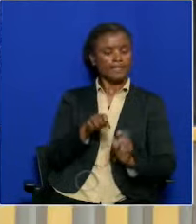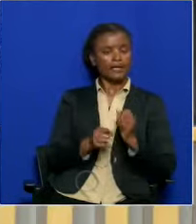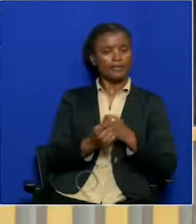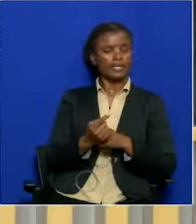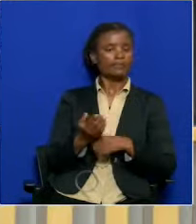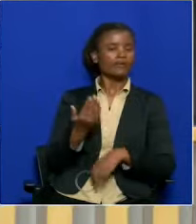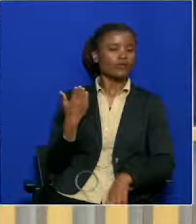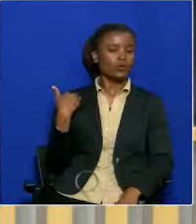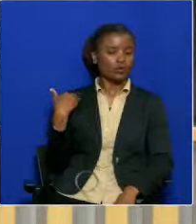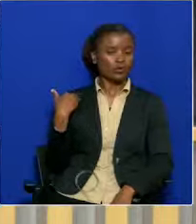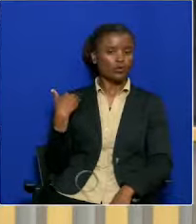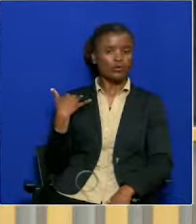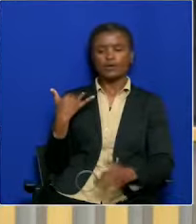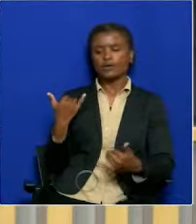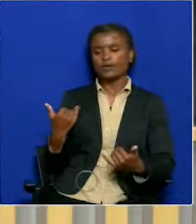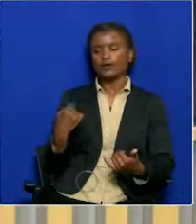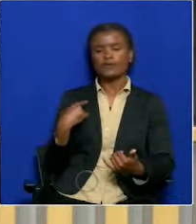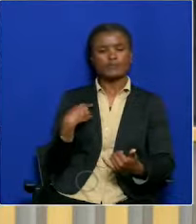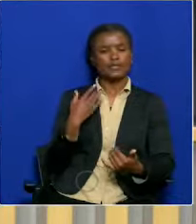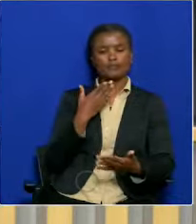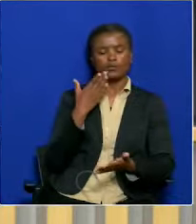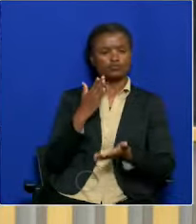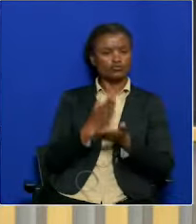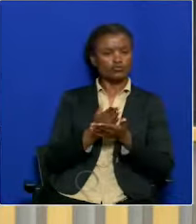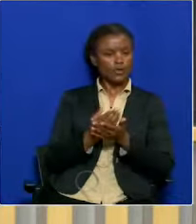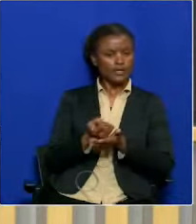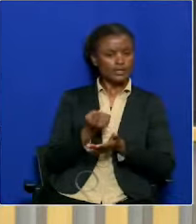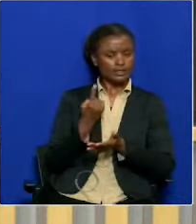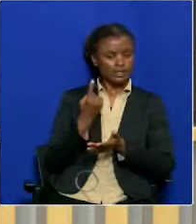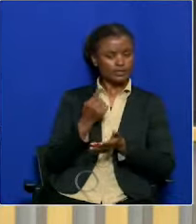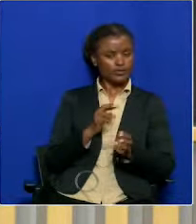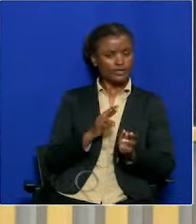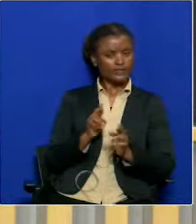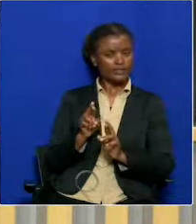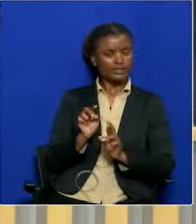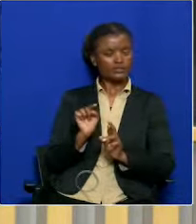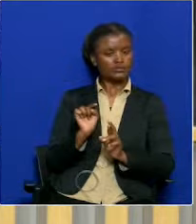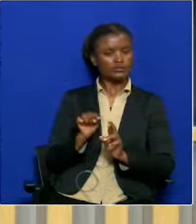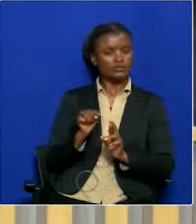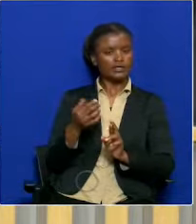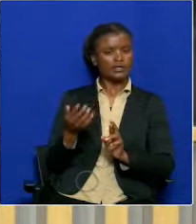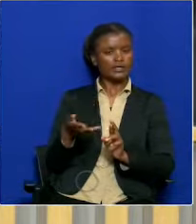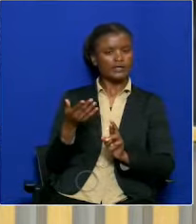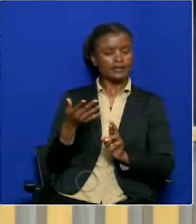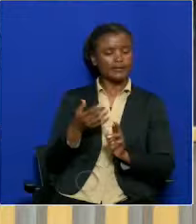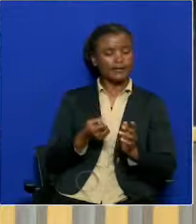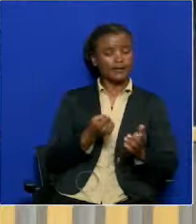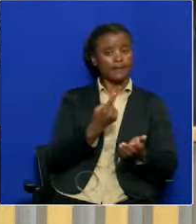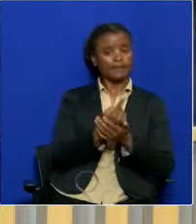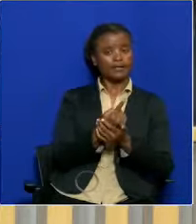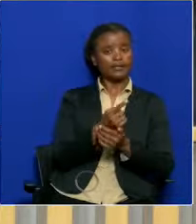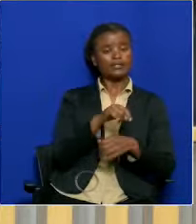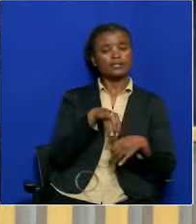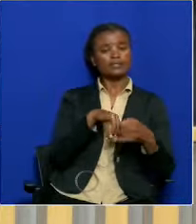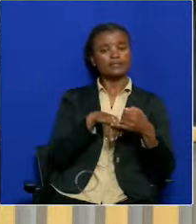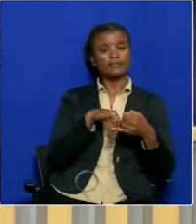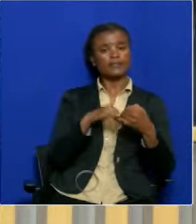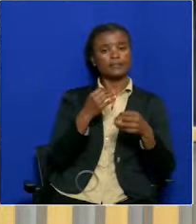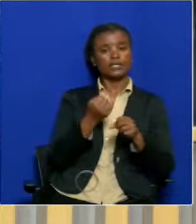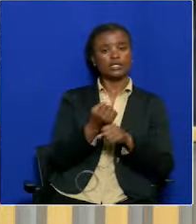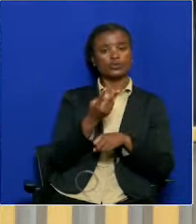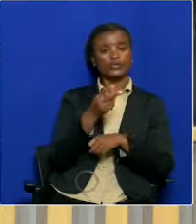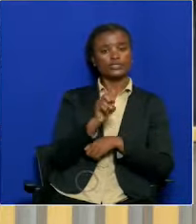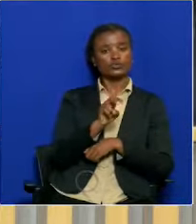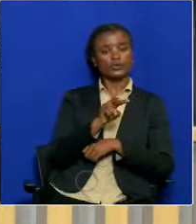your reference to the events of September 2024. Remember,